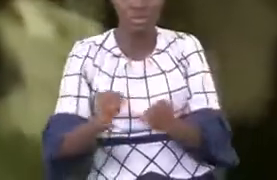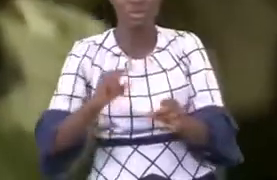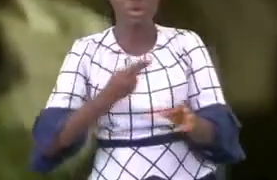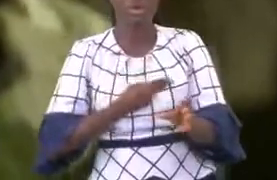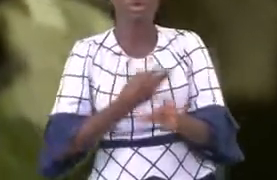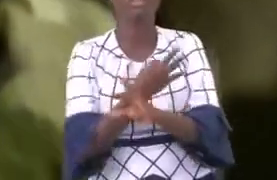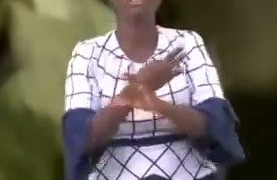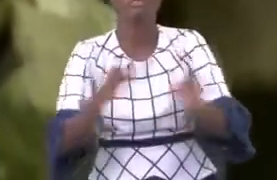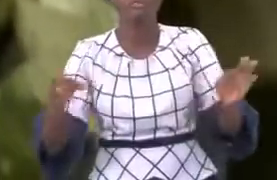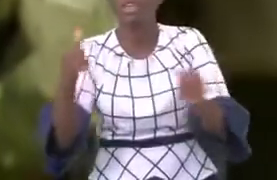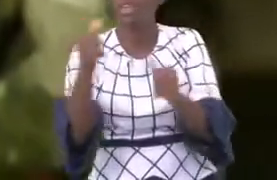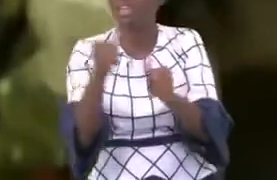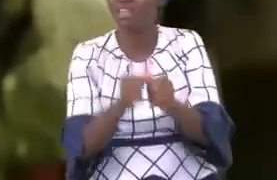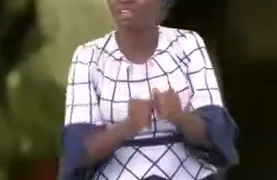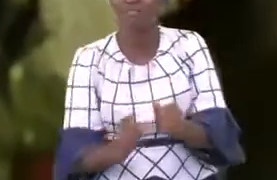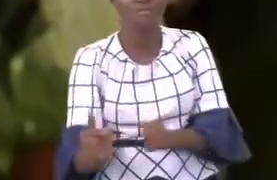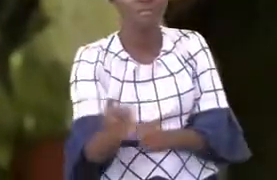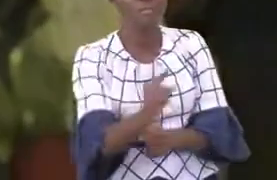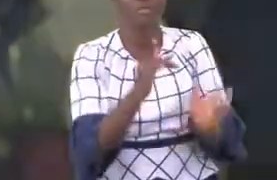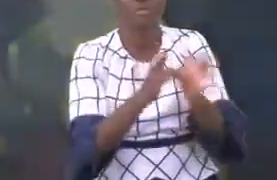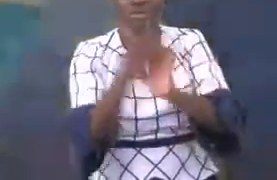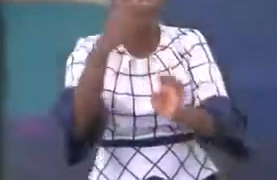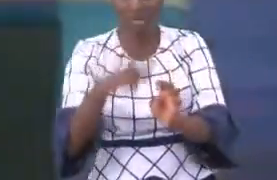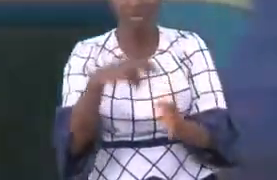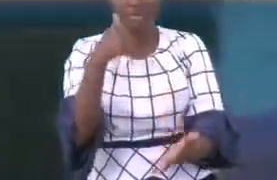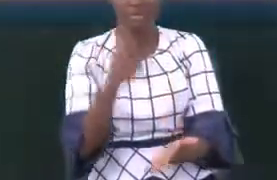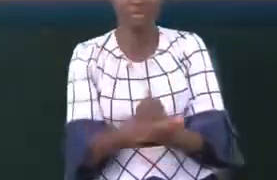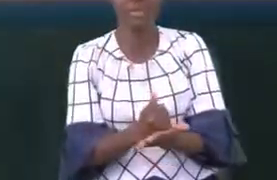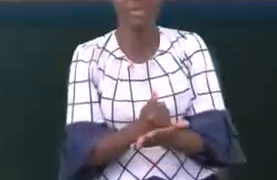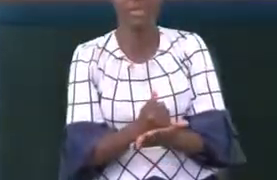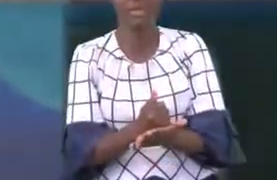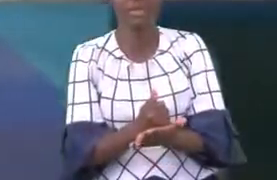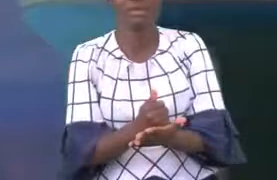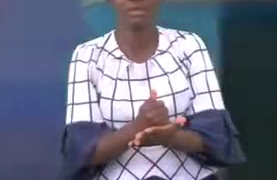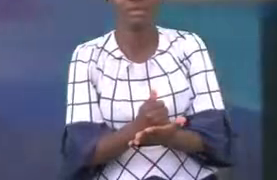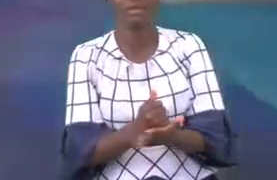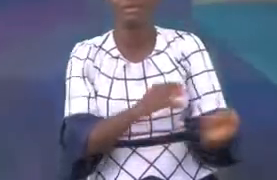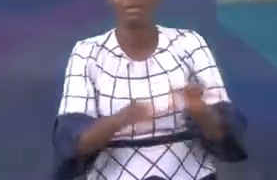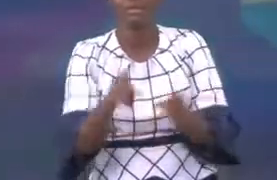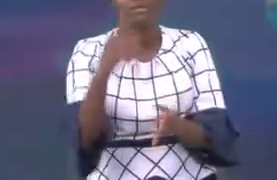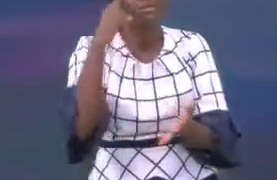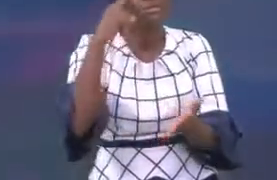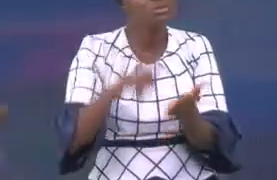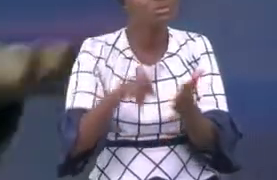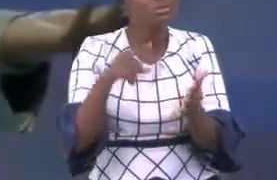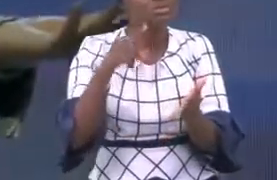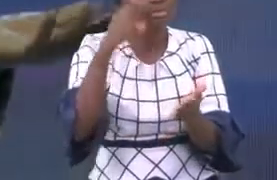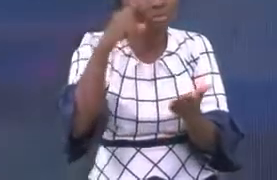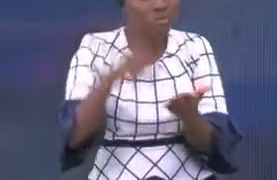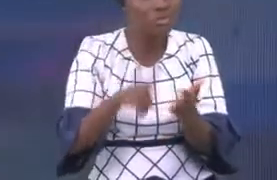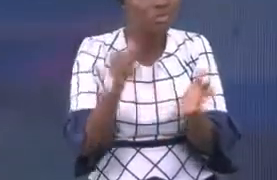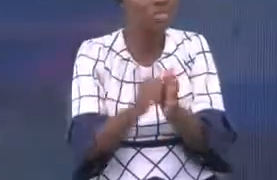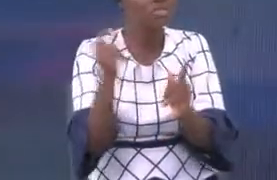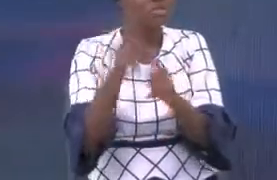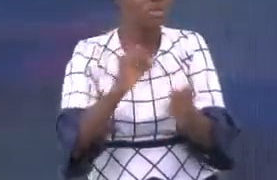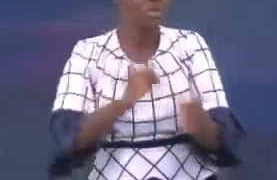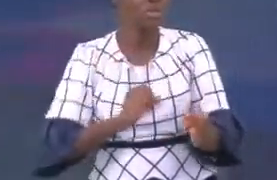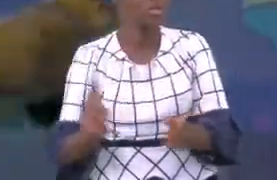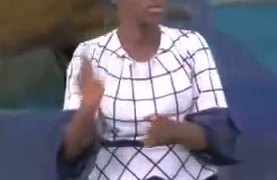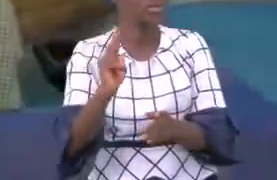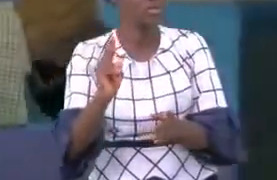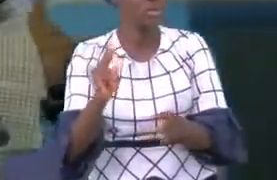name. Did you notice that word I use? As we link up with him, how do we link up with